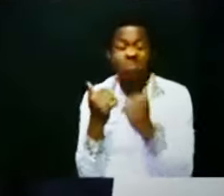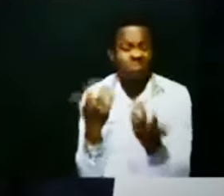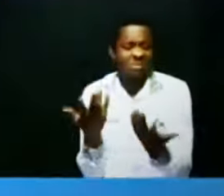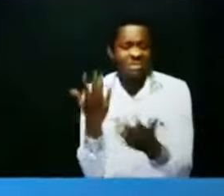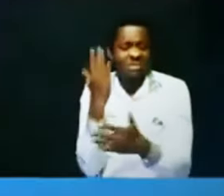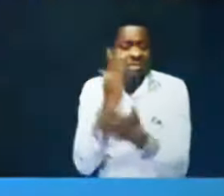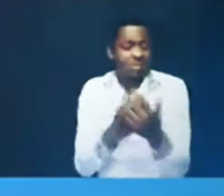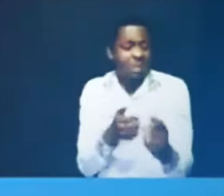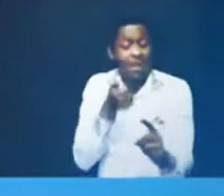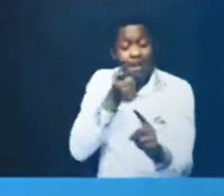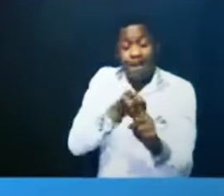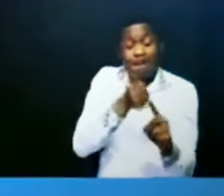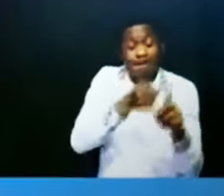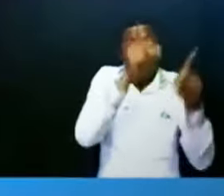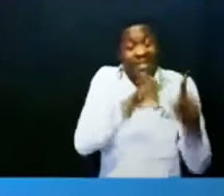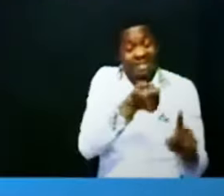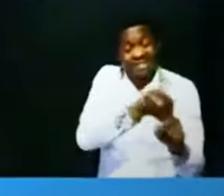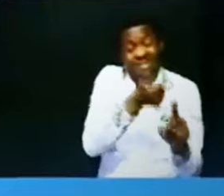Some